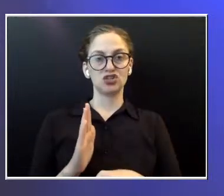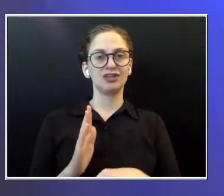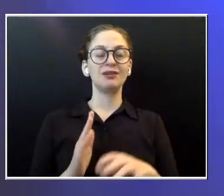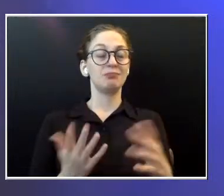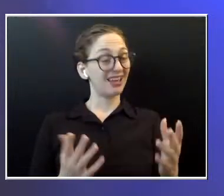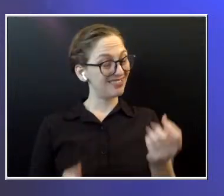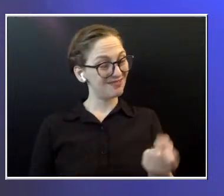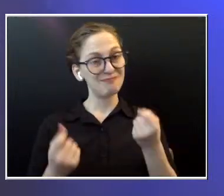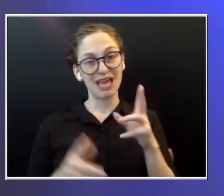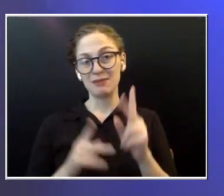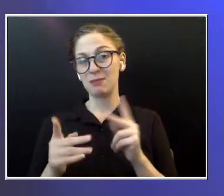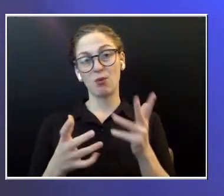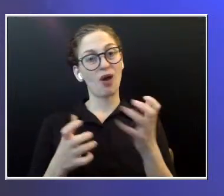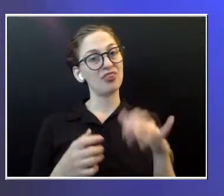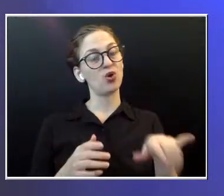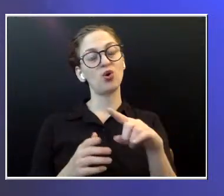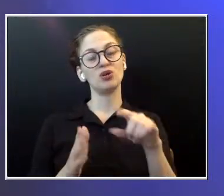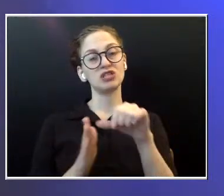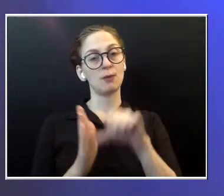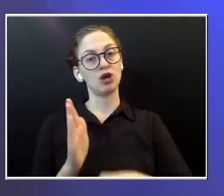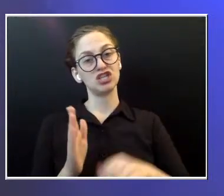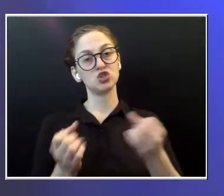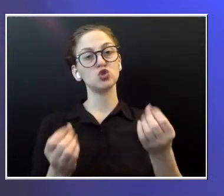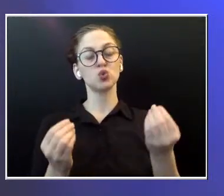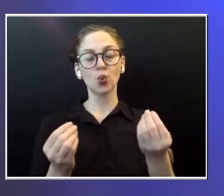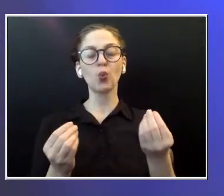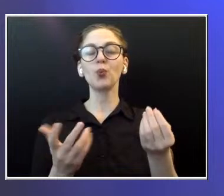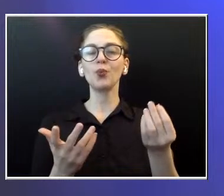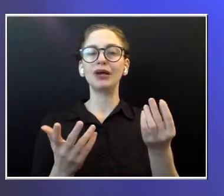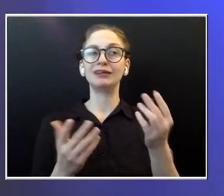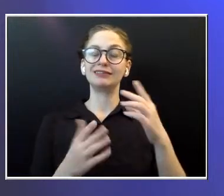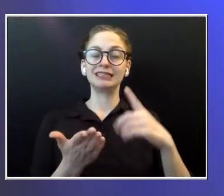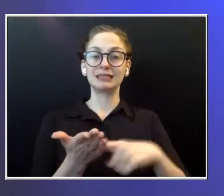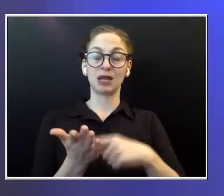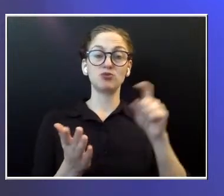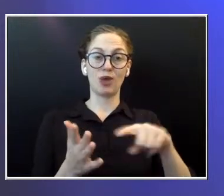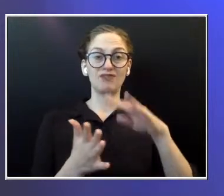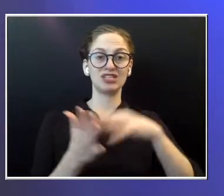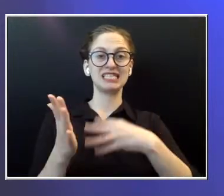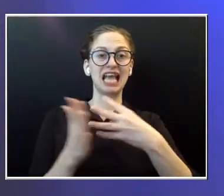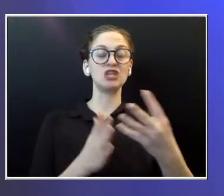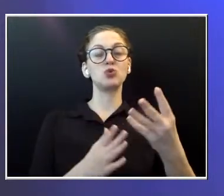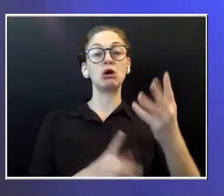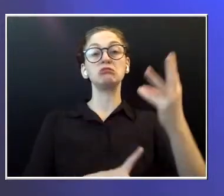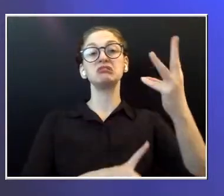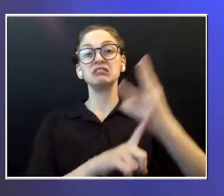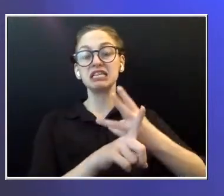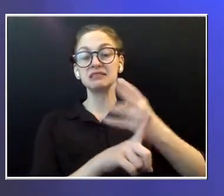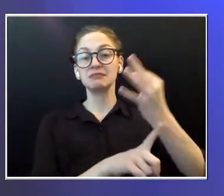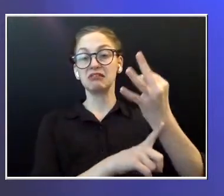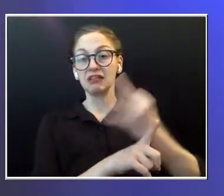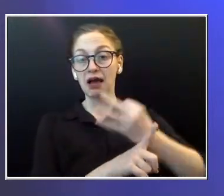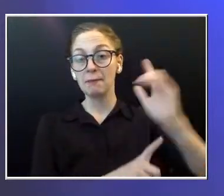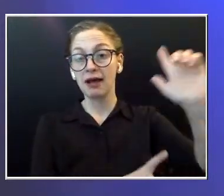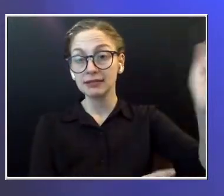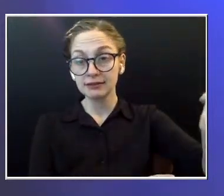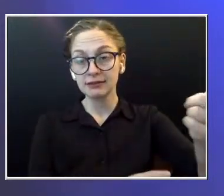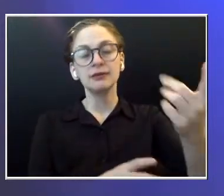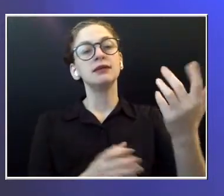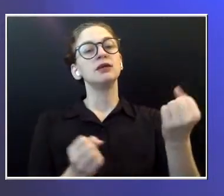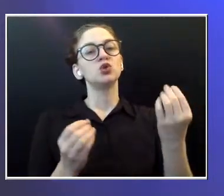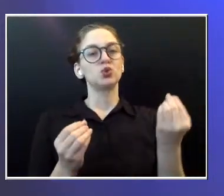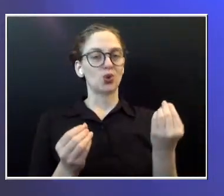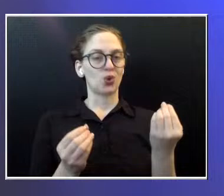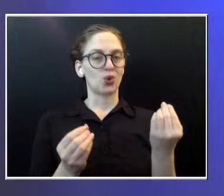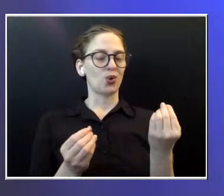that's why we can do them together, but sometimes we also assess if someone needs that risk reduction now, or depending upon their life and what's going on with